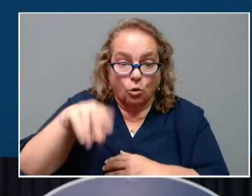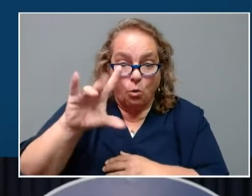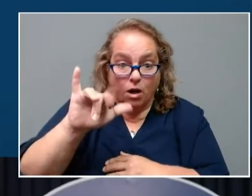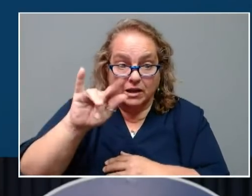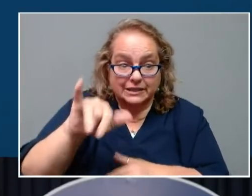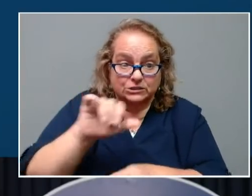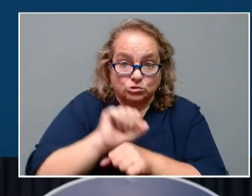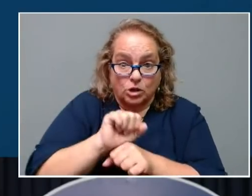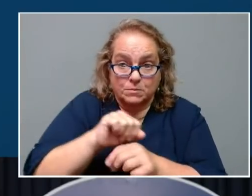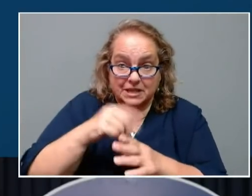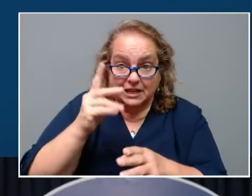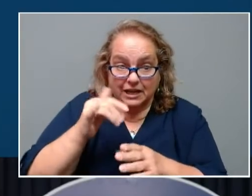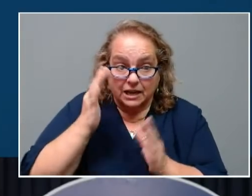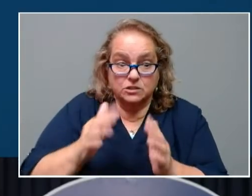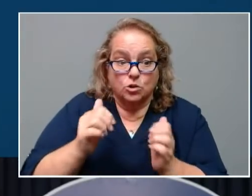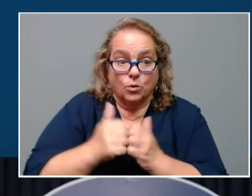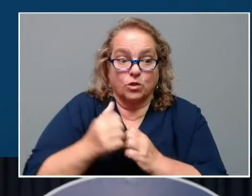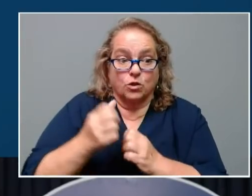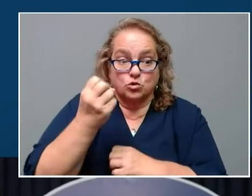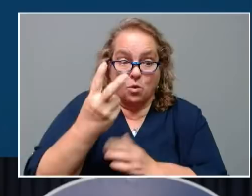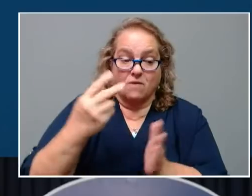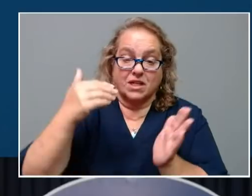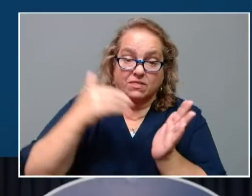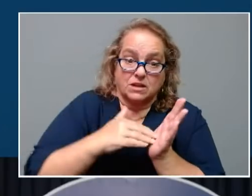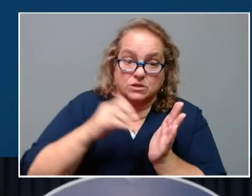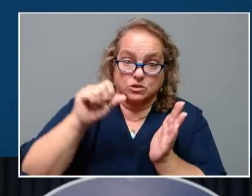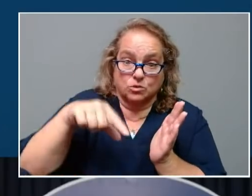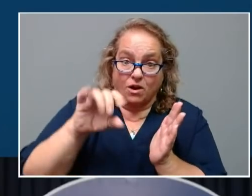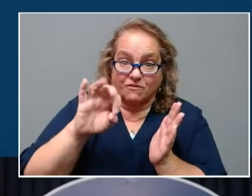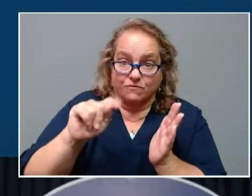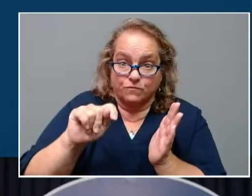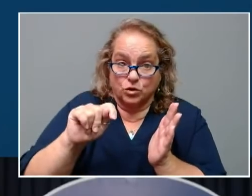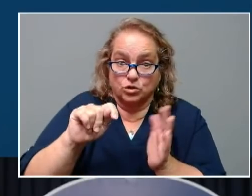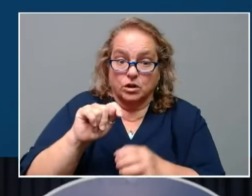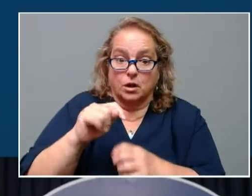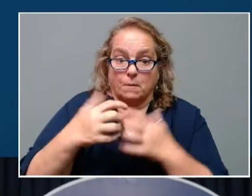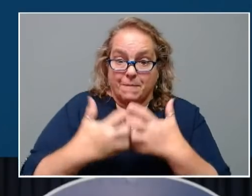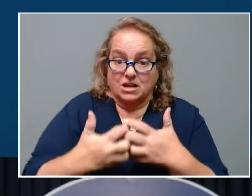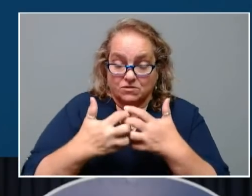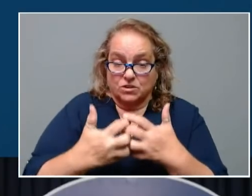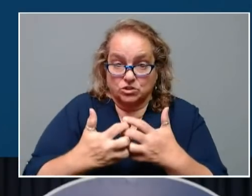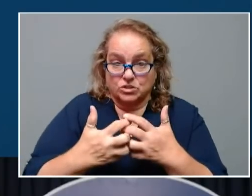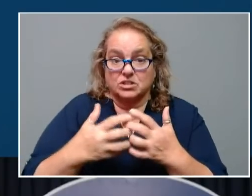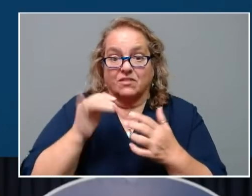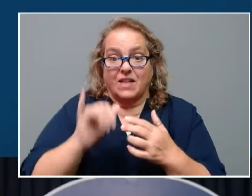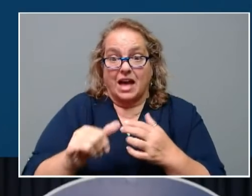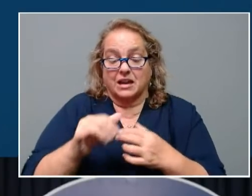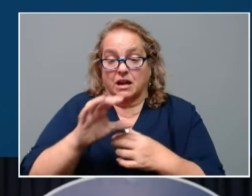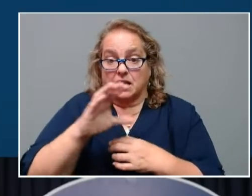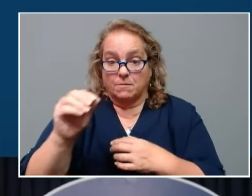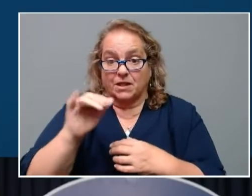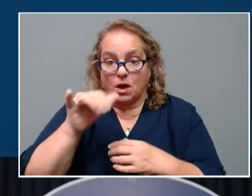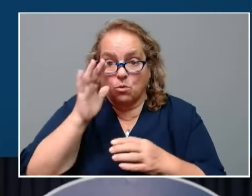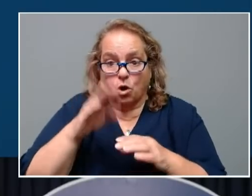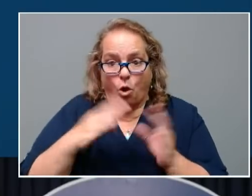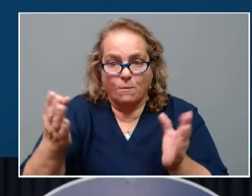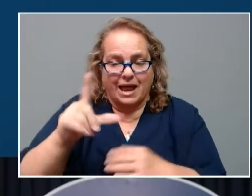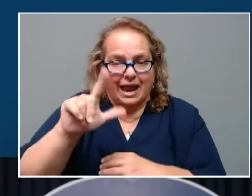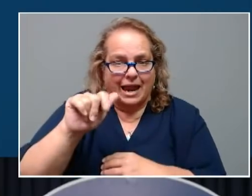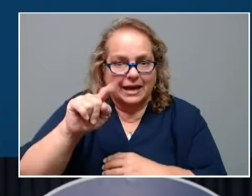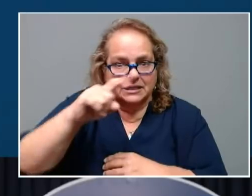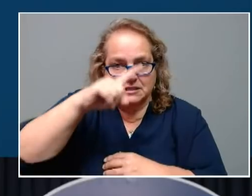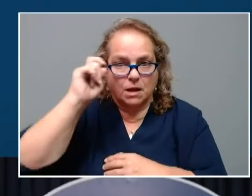a 12,000 square foot manufacturing and installation plant that is going to open late summer of